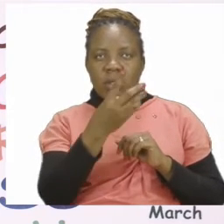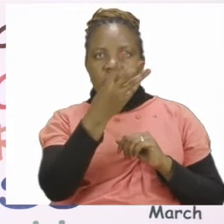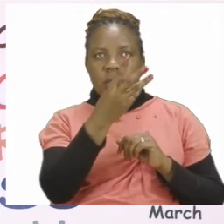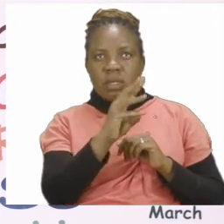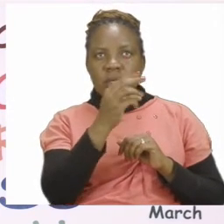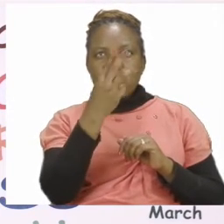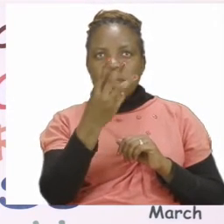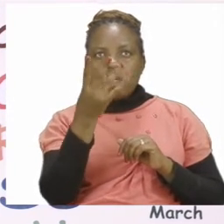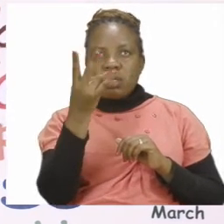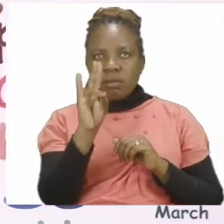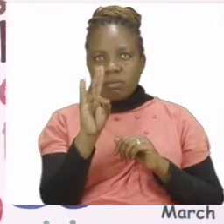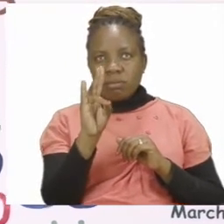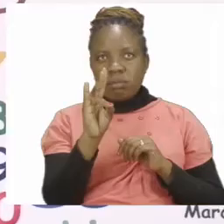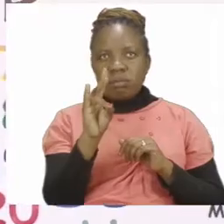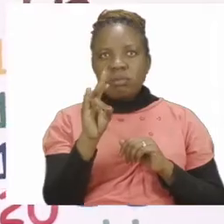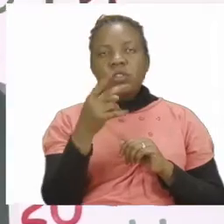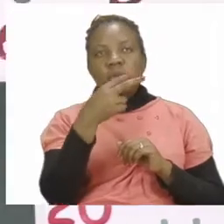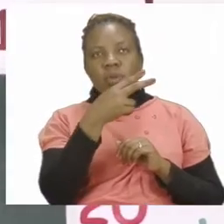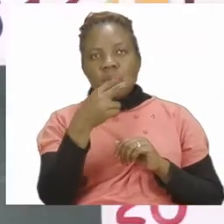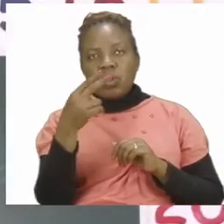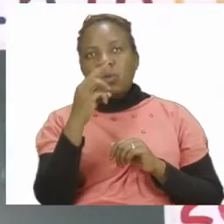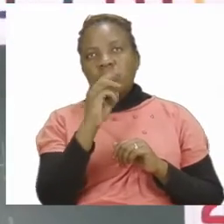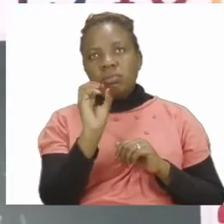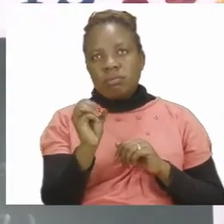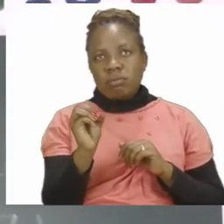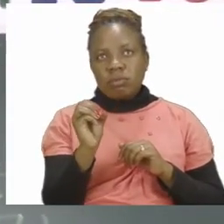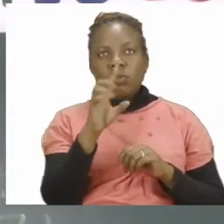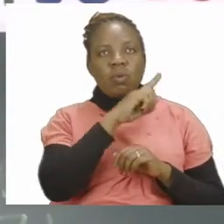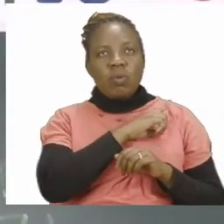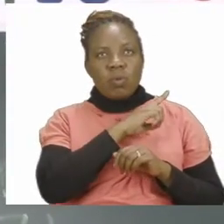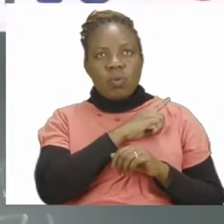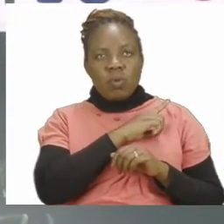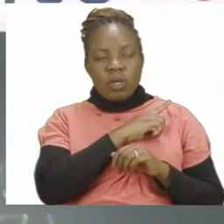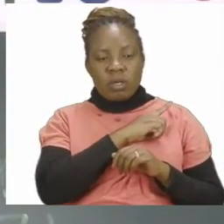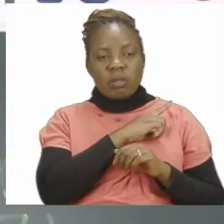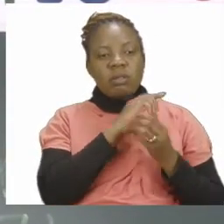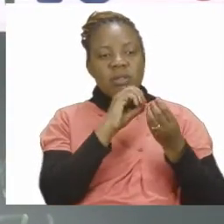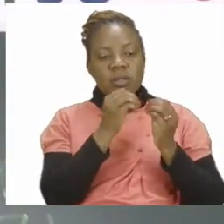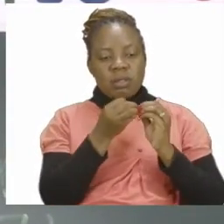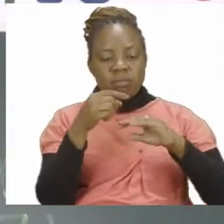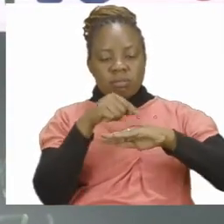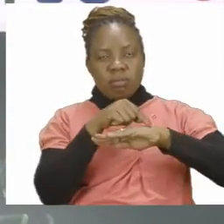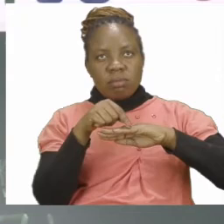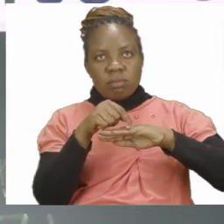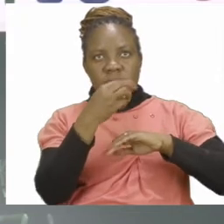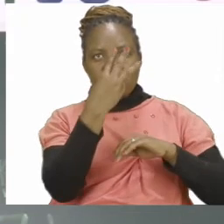637, which is equal to 30 because the underlined digit